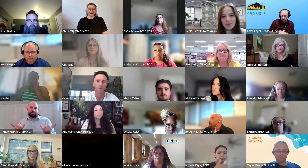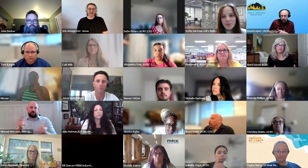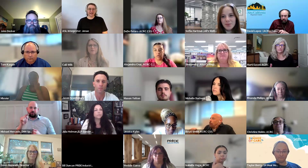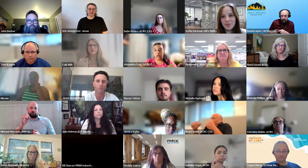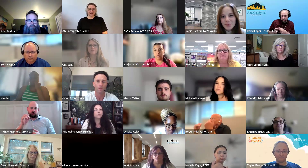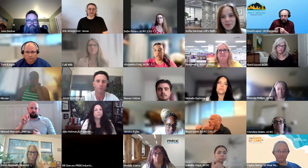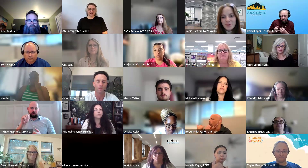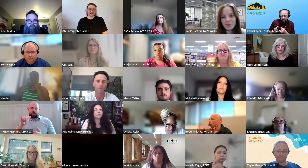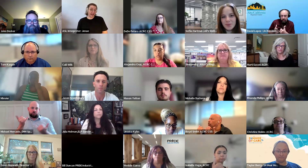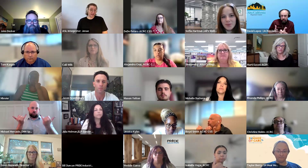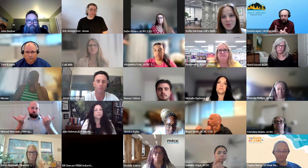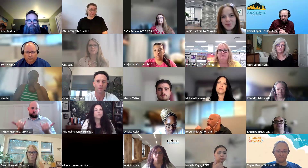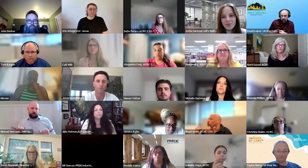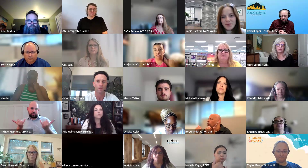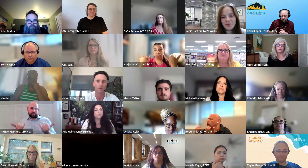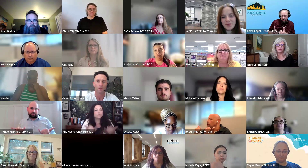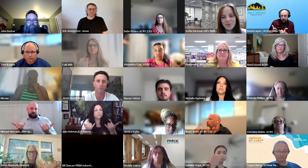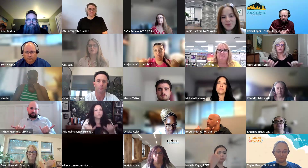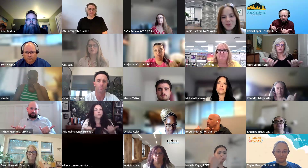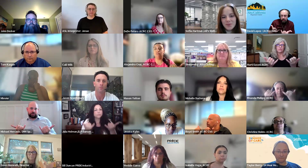Our second is today.